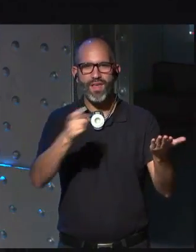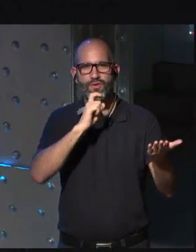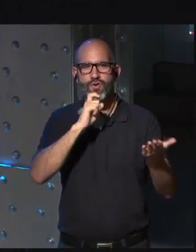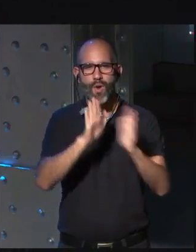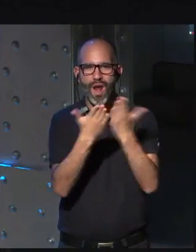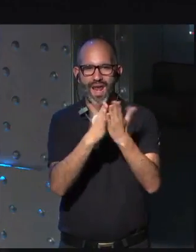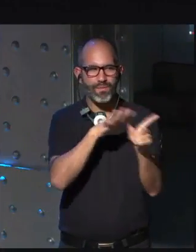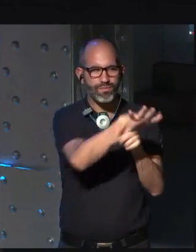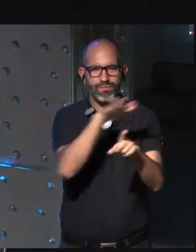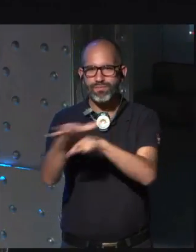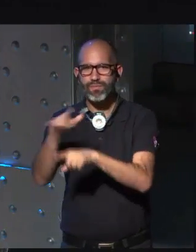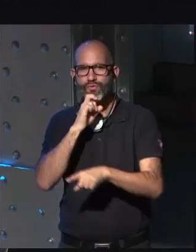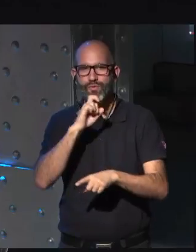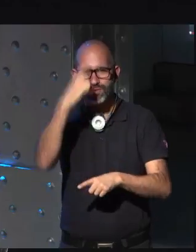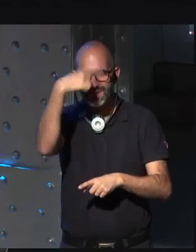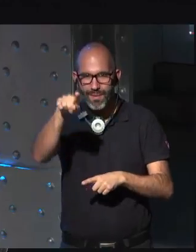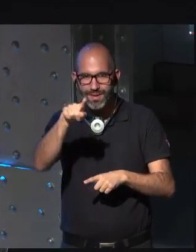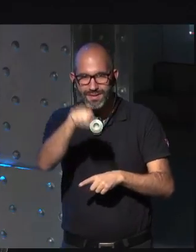countries better than in some others.